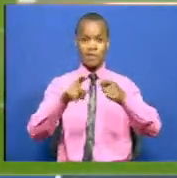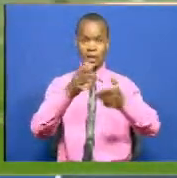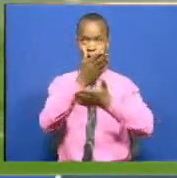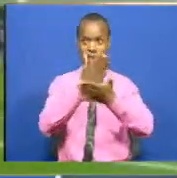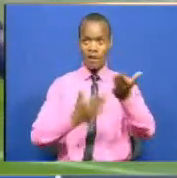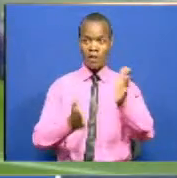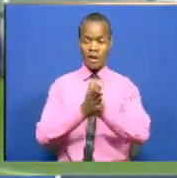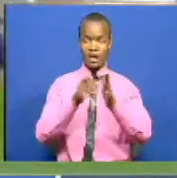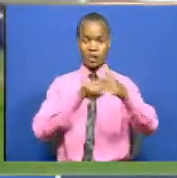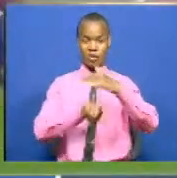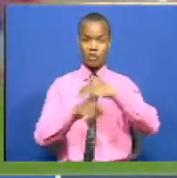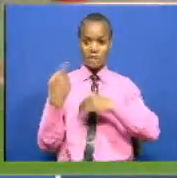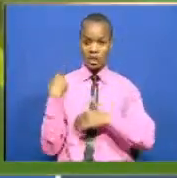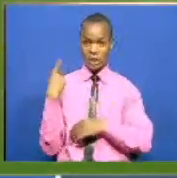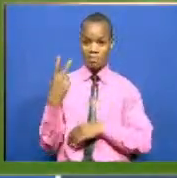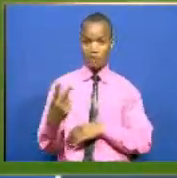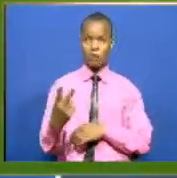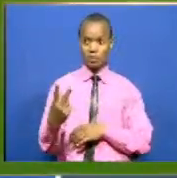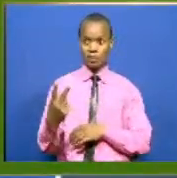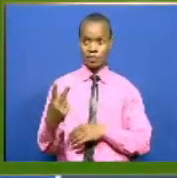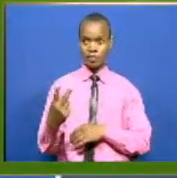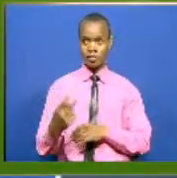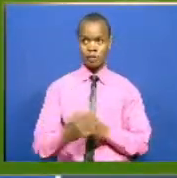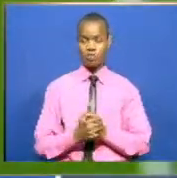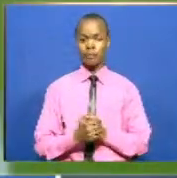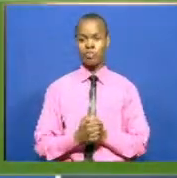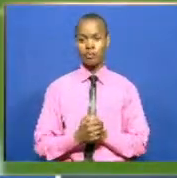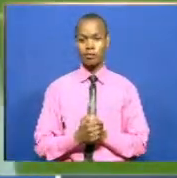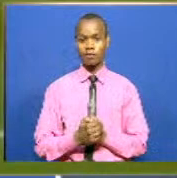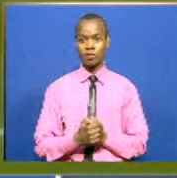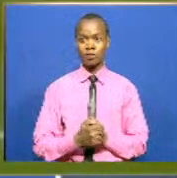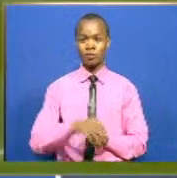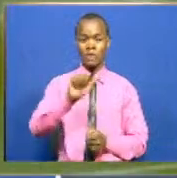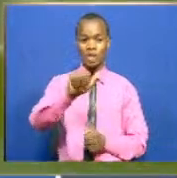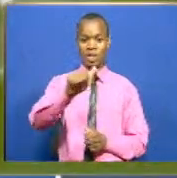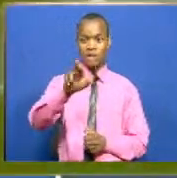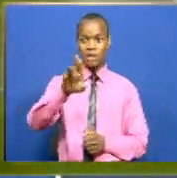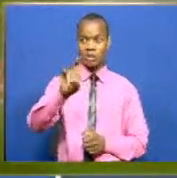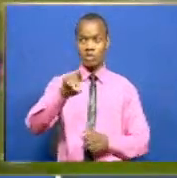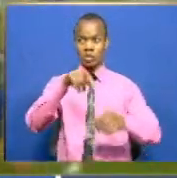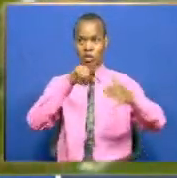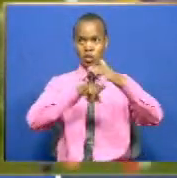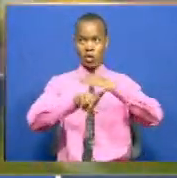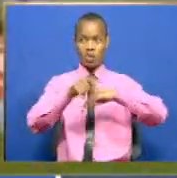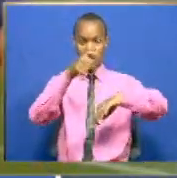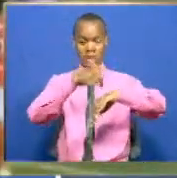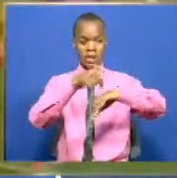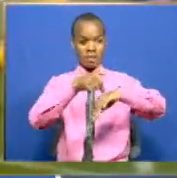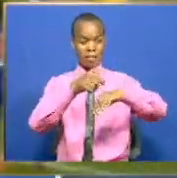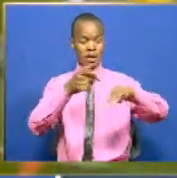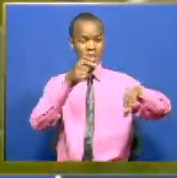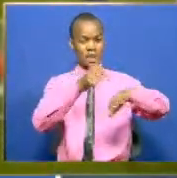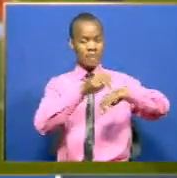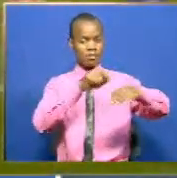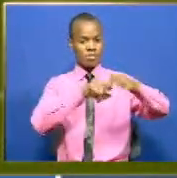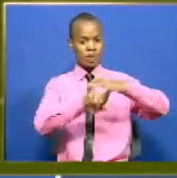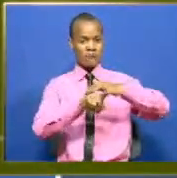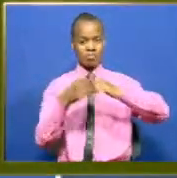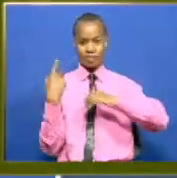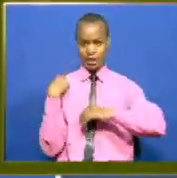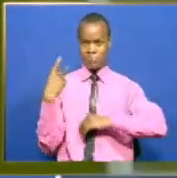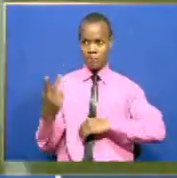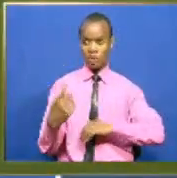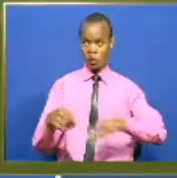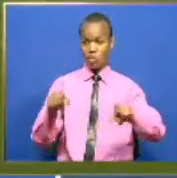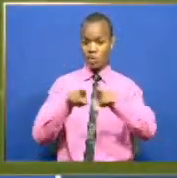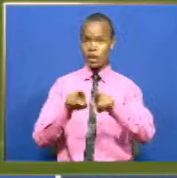score his second to make it 3-0 for PSG. Fullback Alessandro Florenzi scored with a close-range header after hitting the post twice.